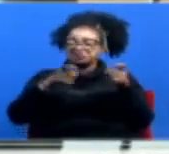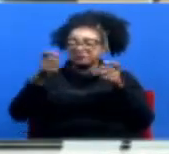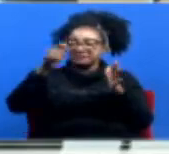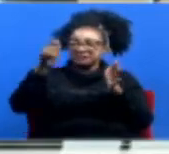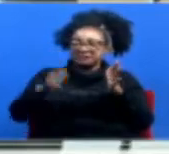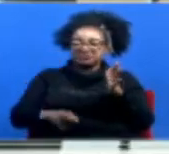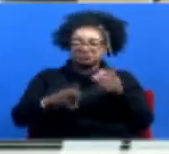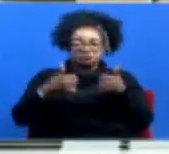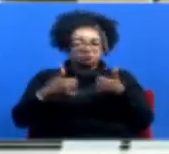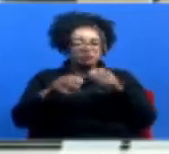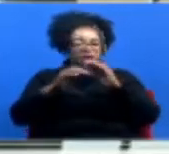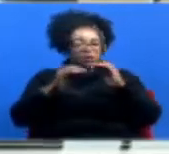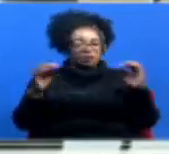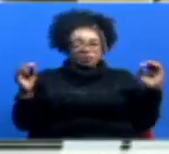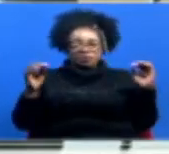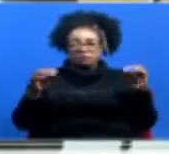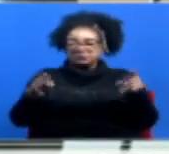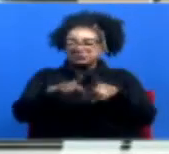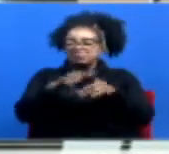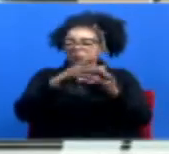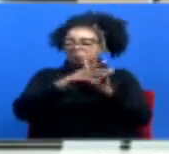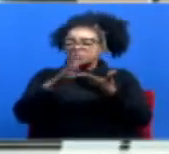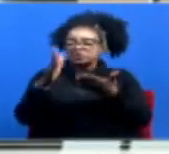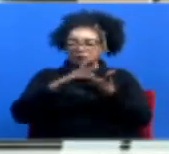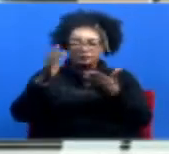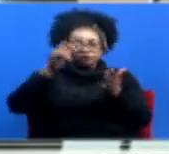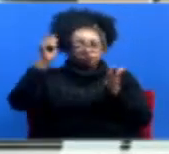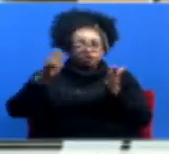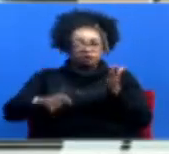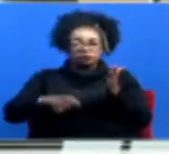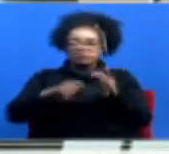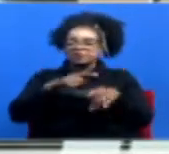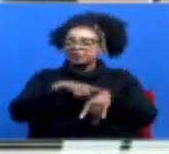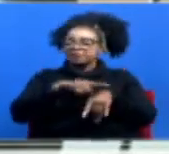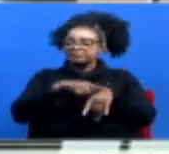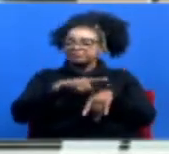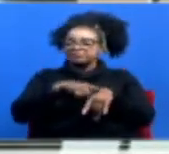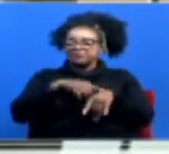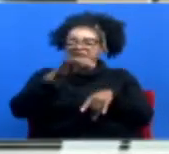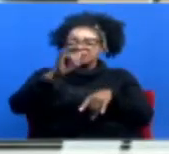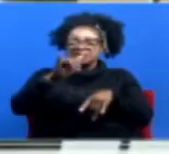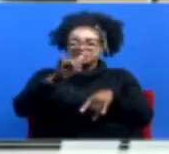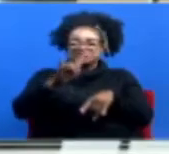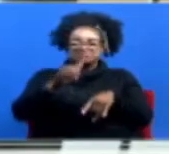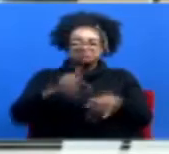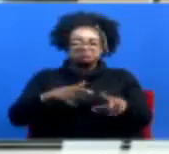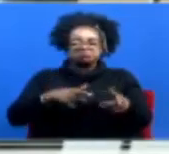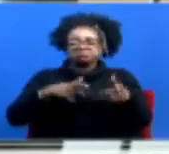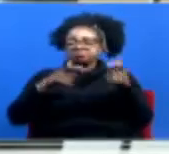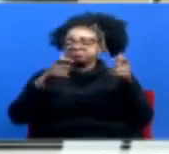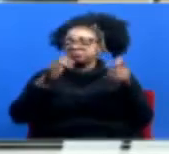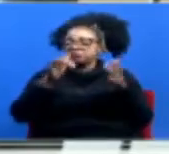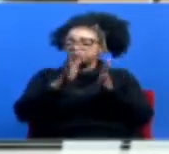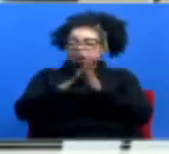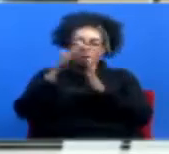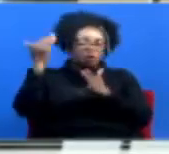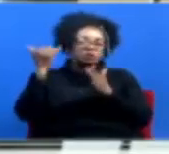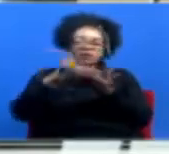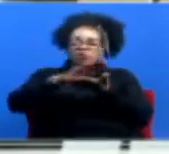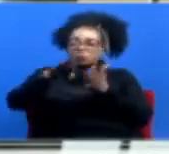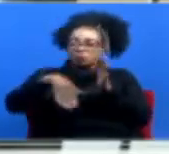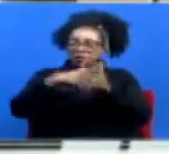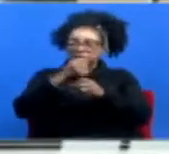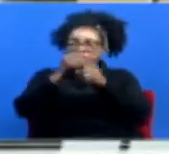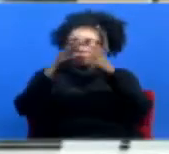and a waste of precious judicial time. It is an insult to the dignity of the court and all the stakeholders involved in